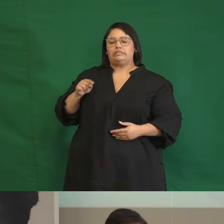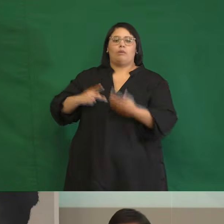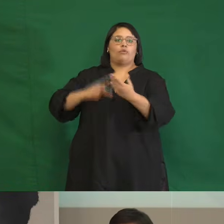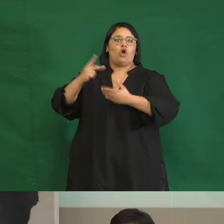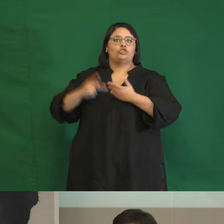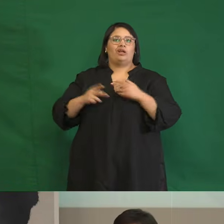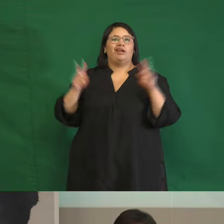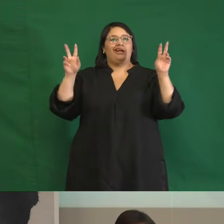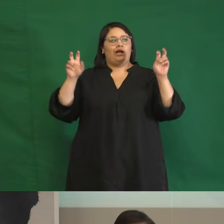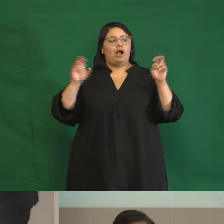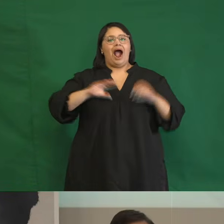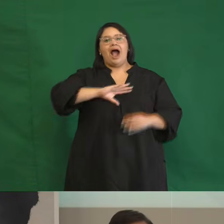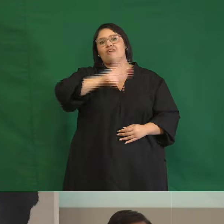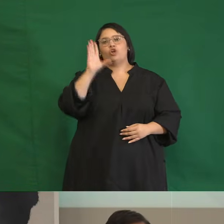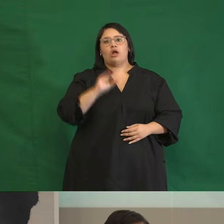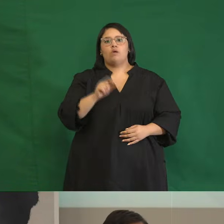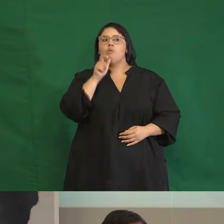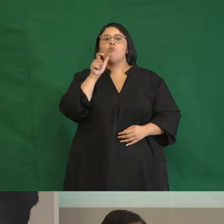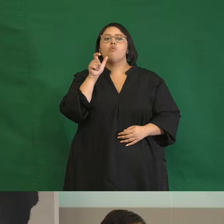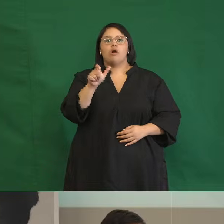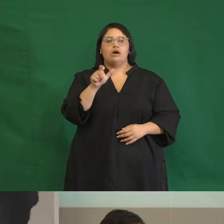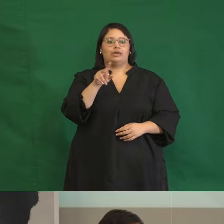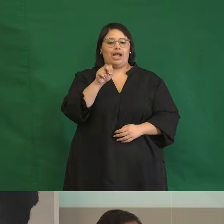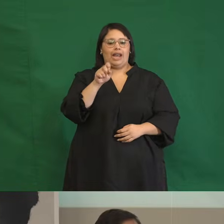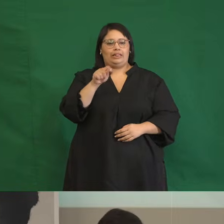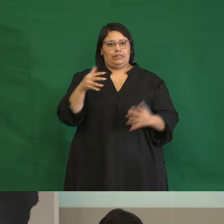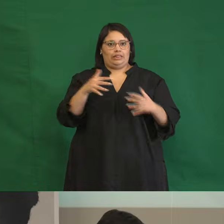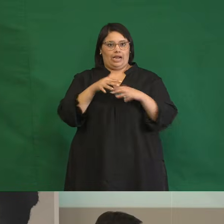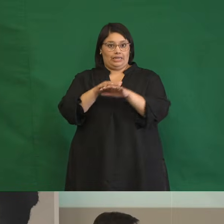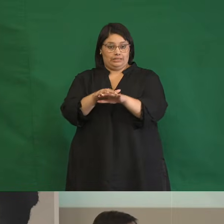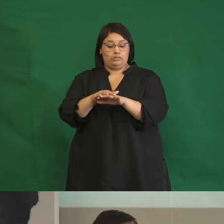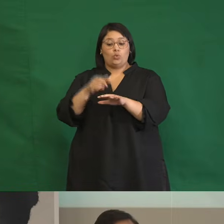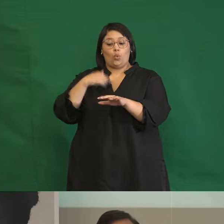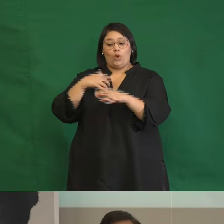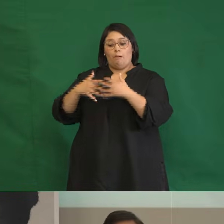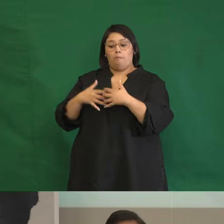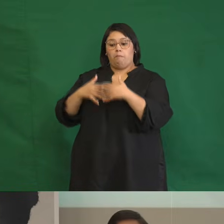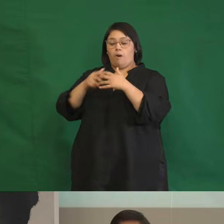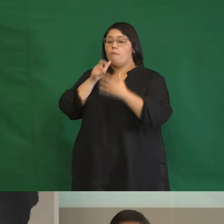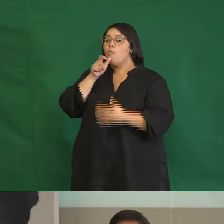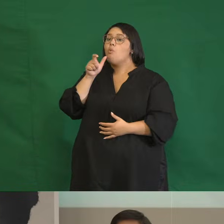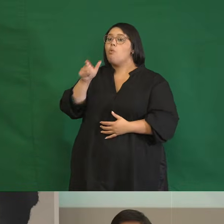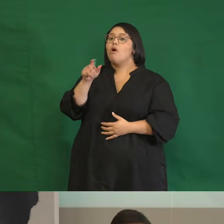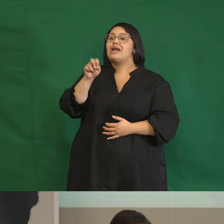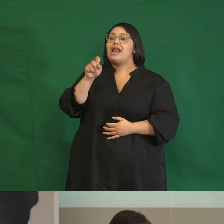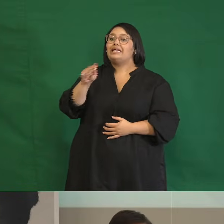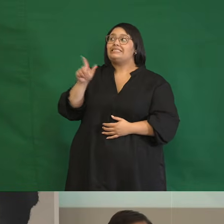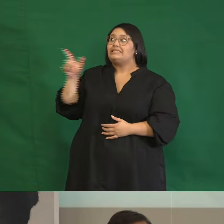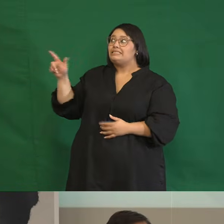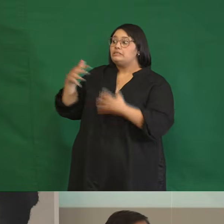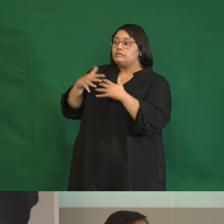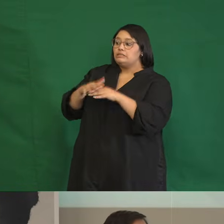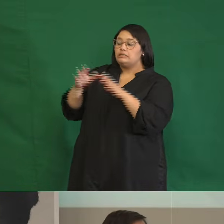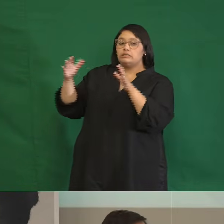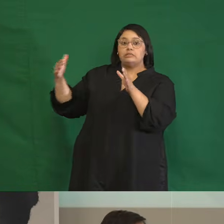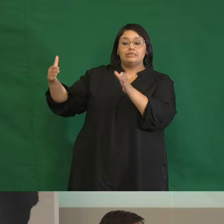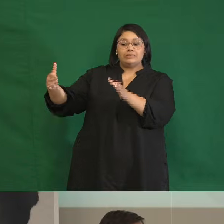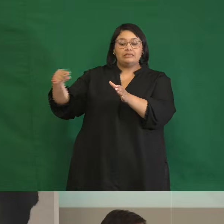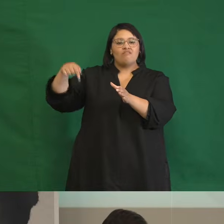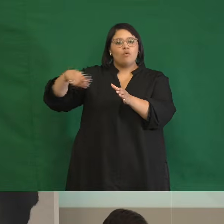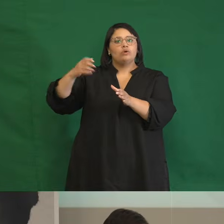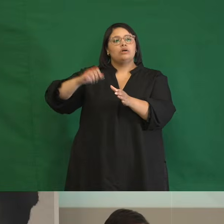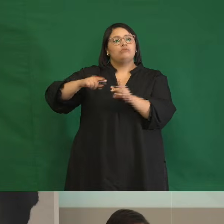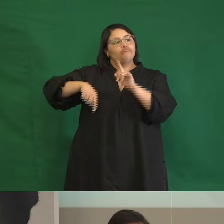African WordNet, where we develop WordNets, as it says on the package, for South